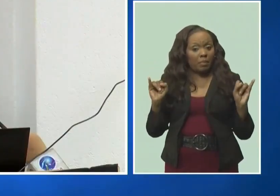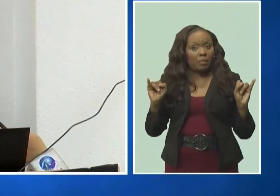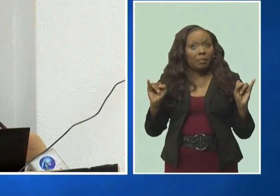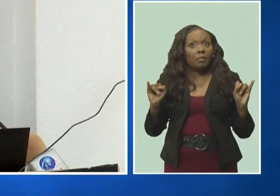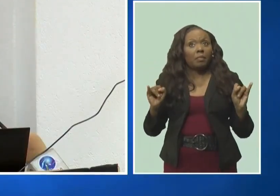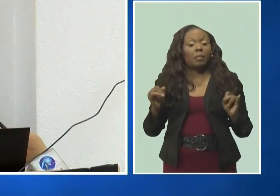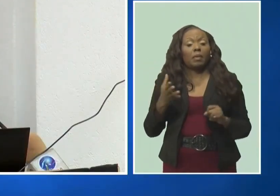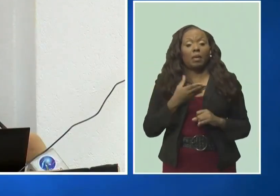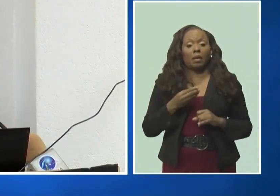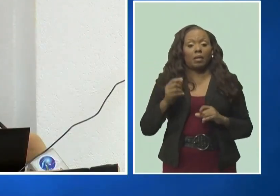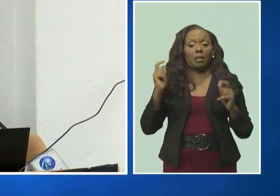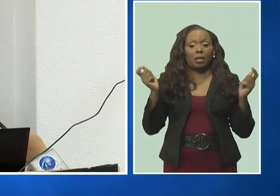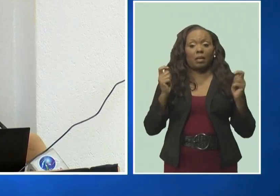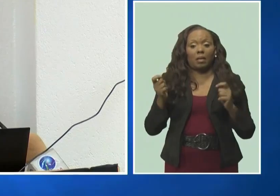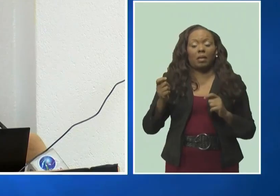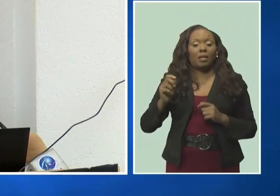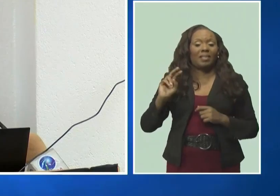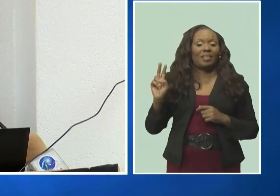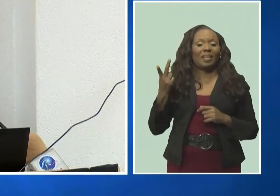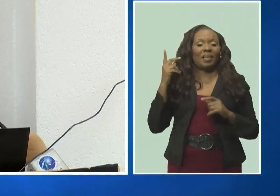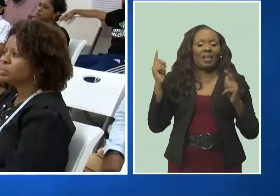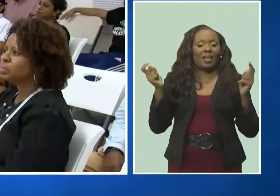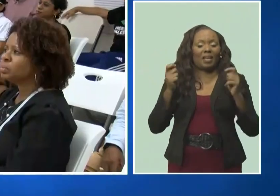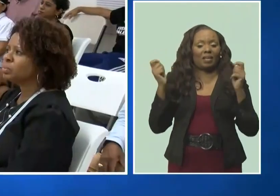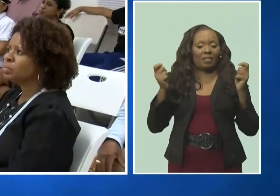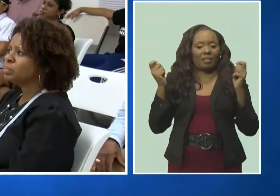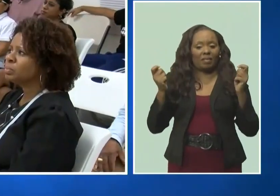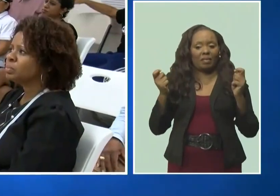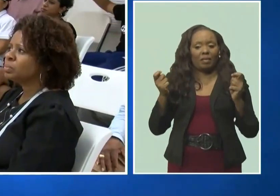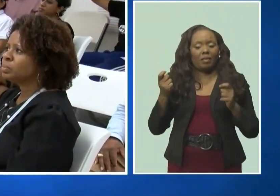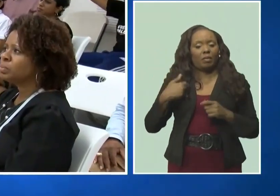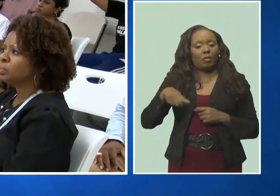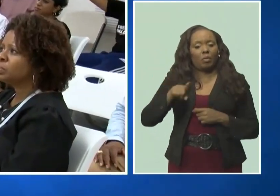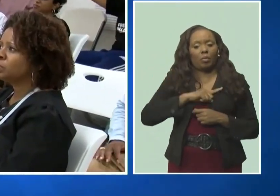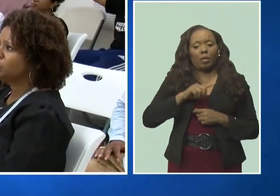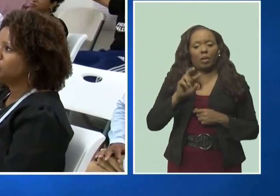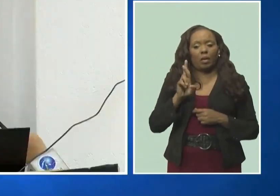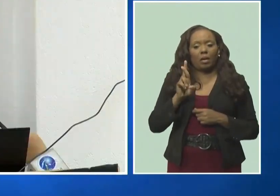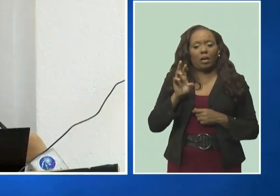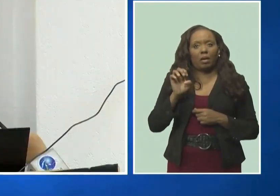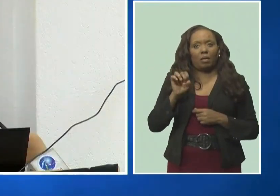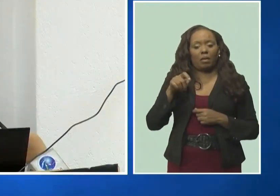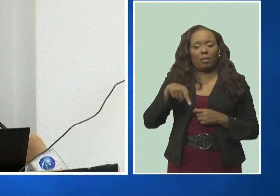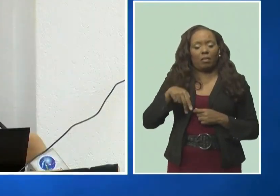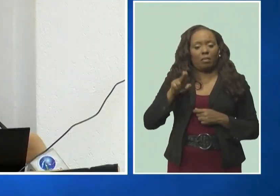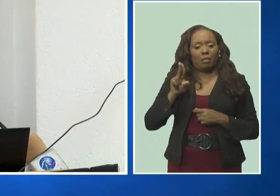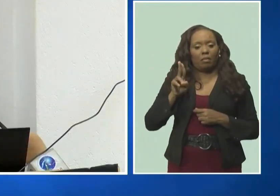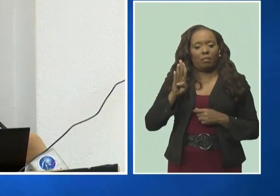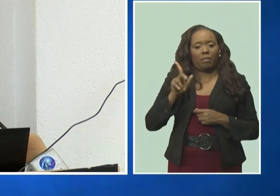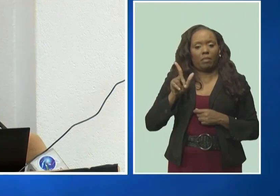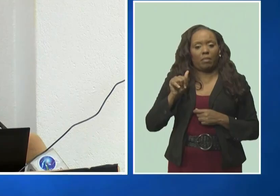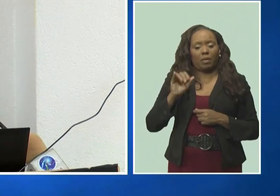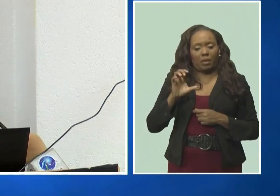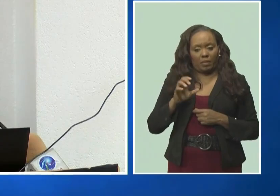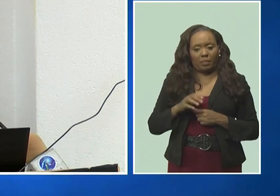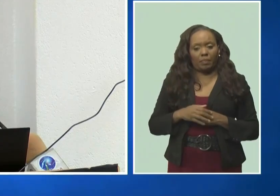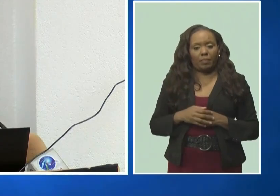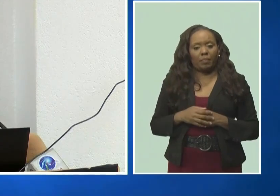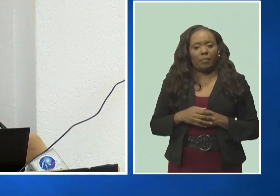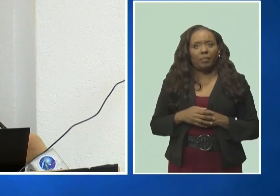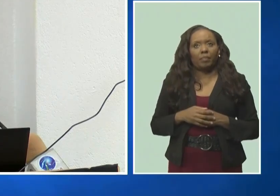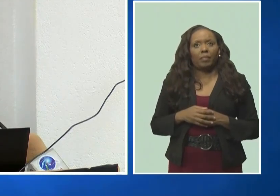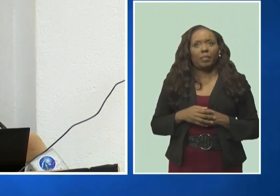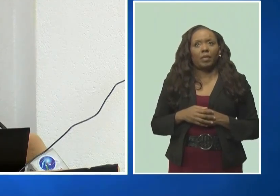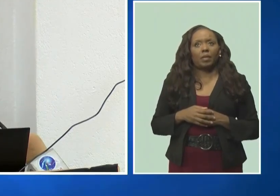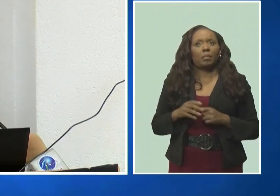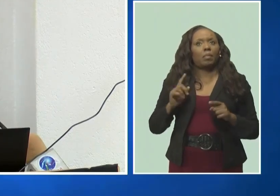our 2nd anniversary of being a republic this month. And we are not according any recognition, unfortunately, to